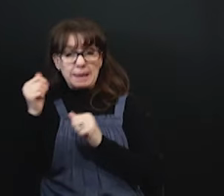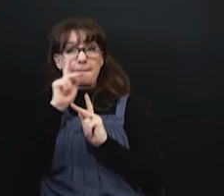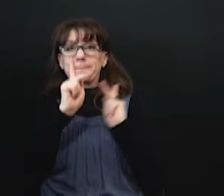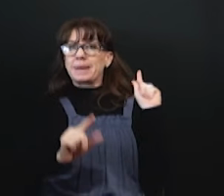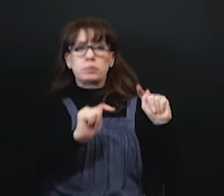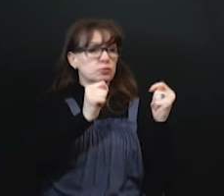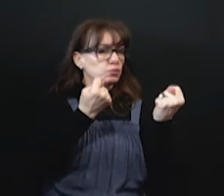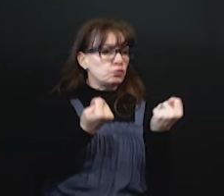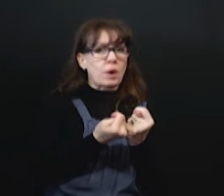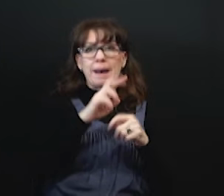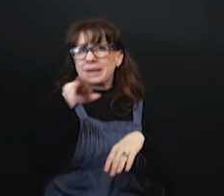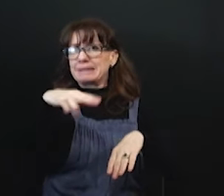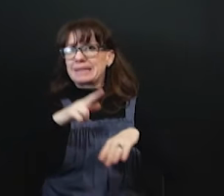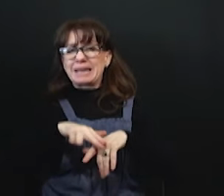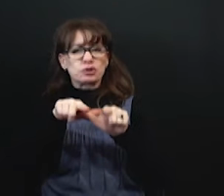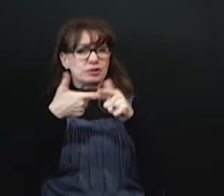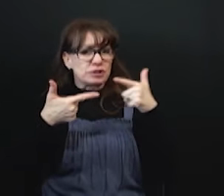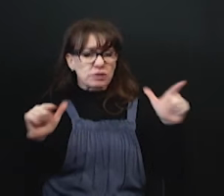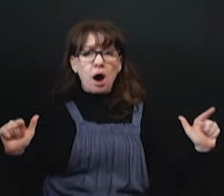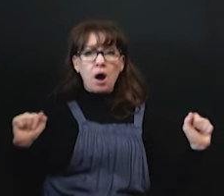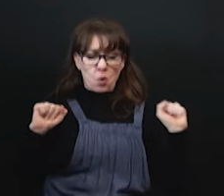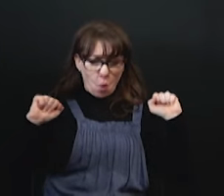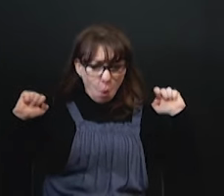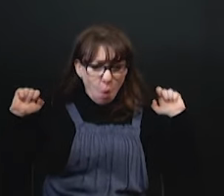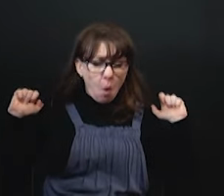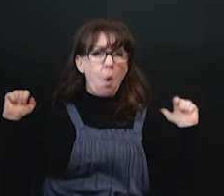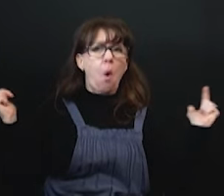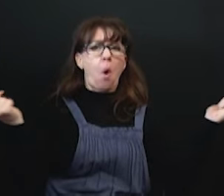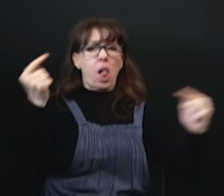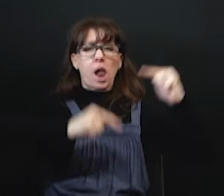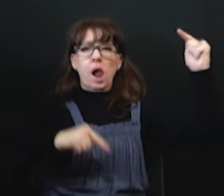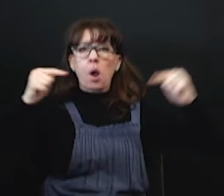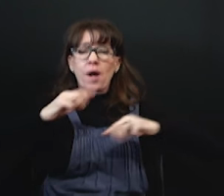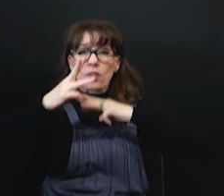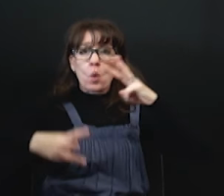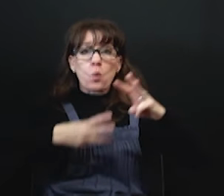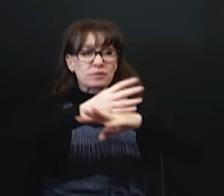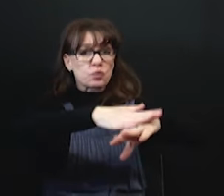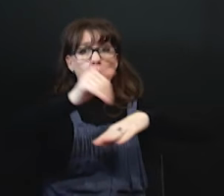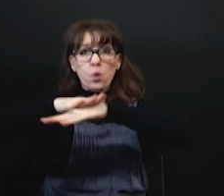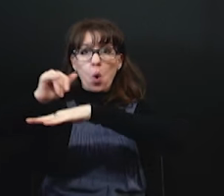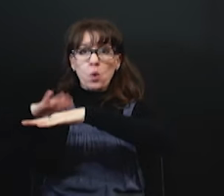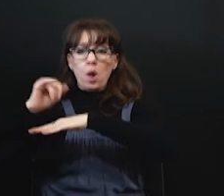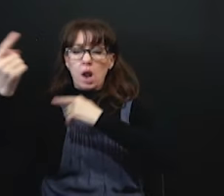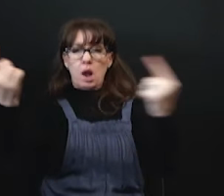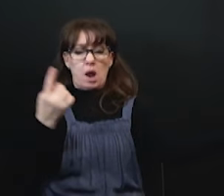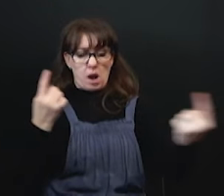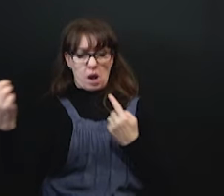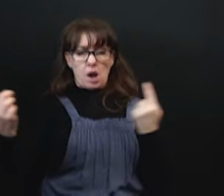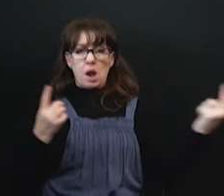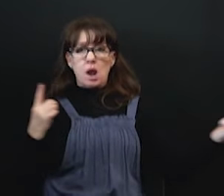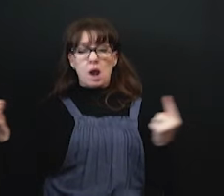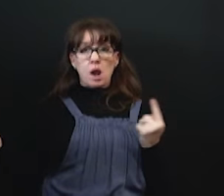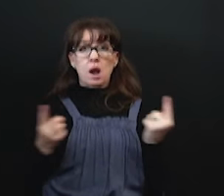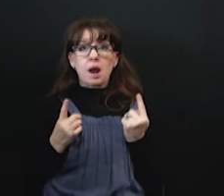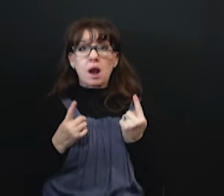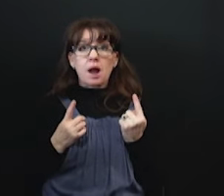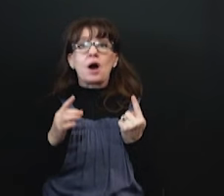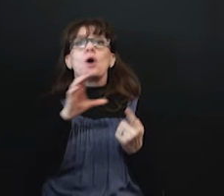nation, and tongue, from those all around the world, those whom God is calling to himself. Christ is